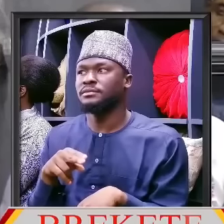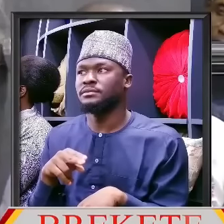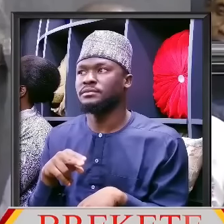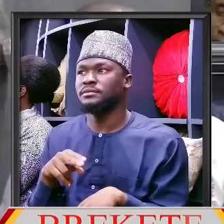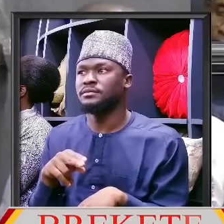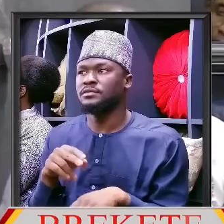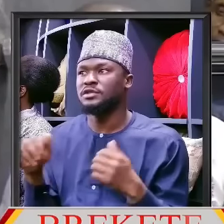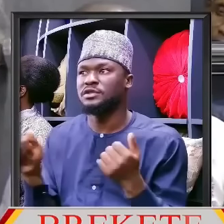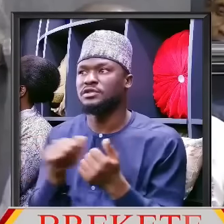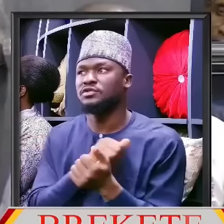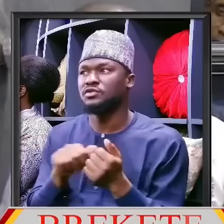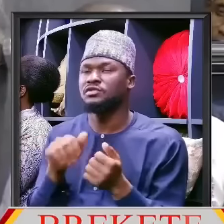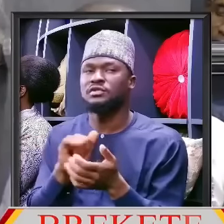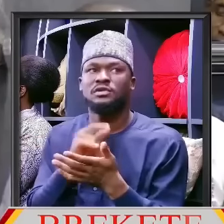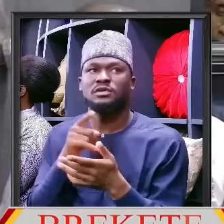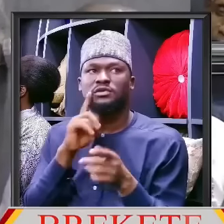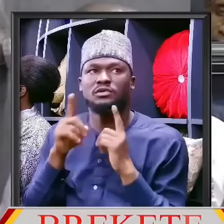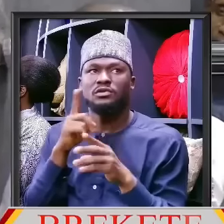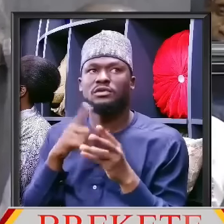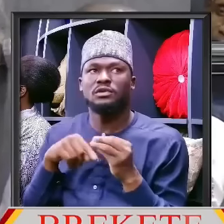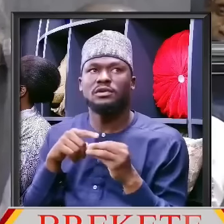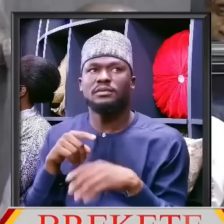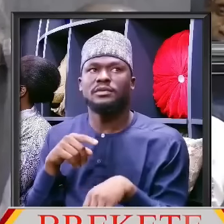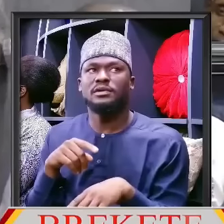natural destructions where you talk about